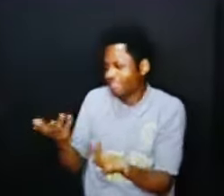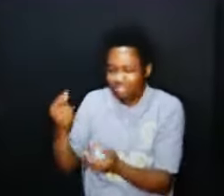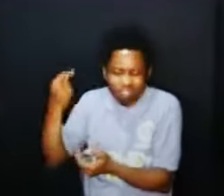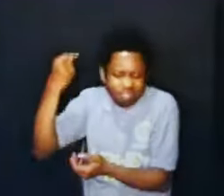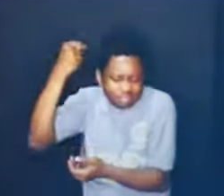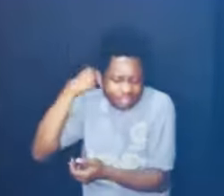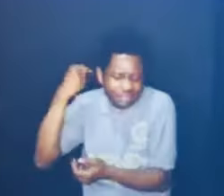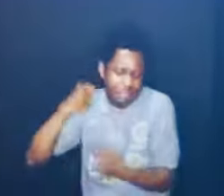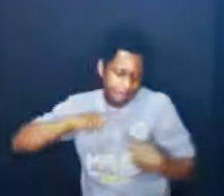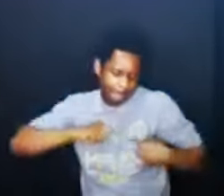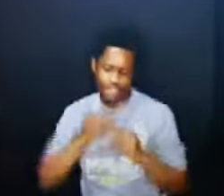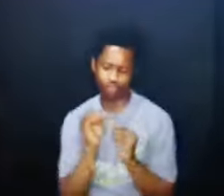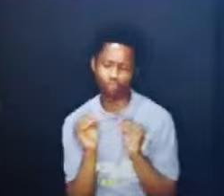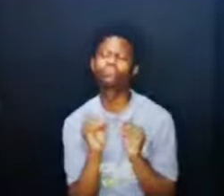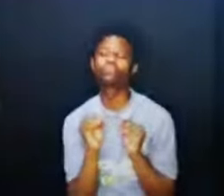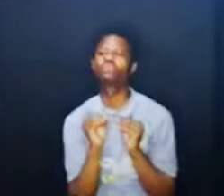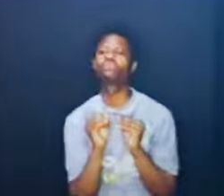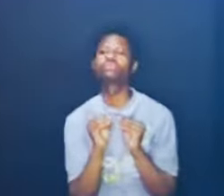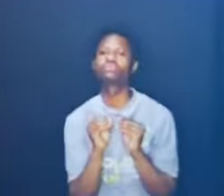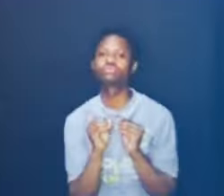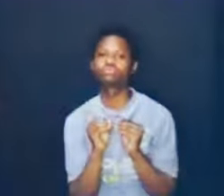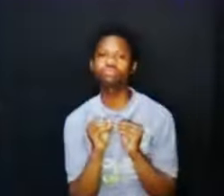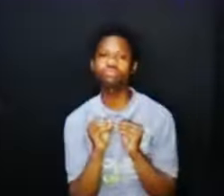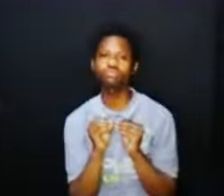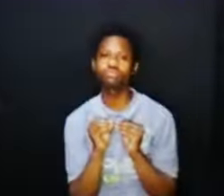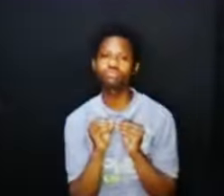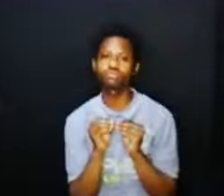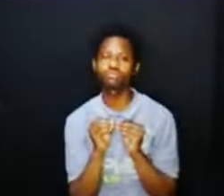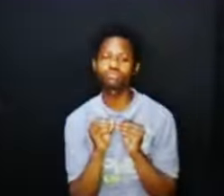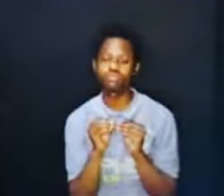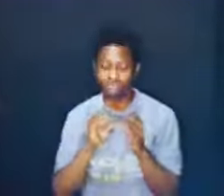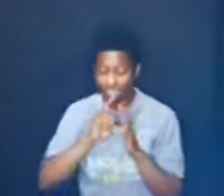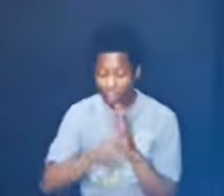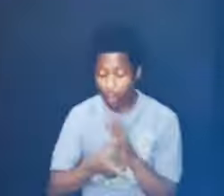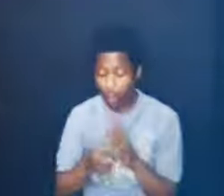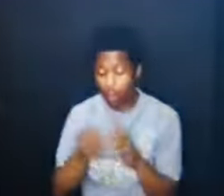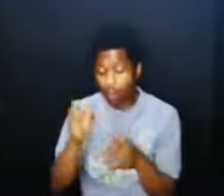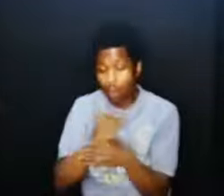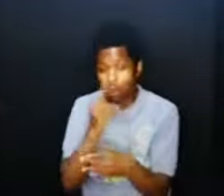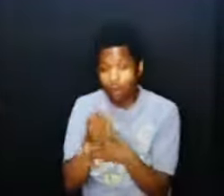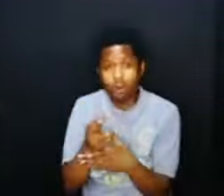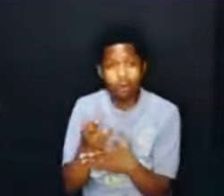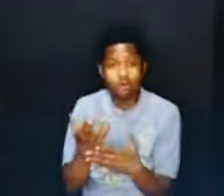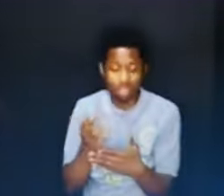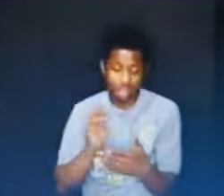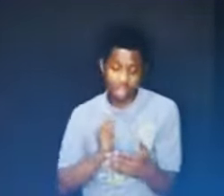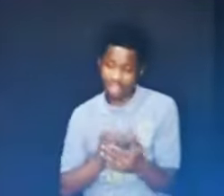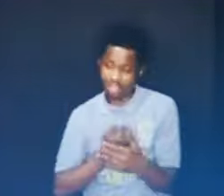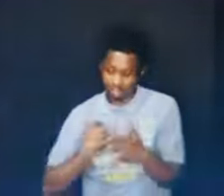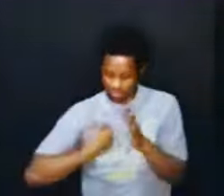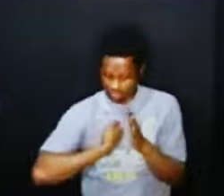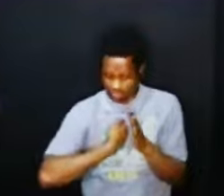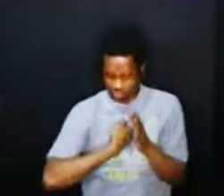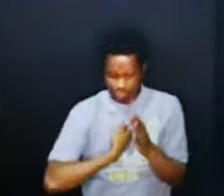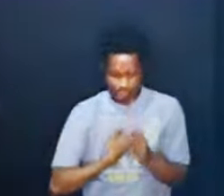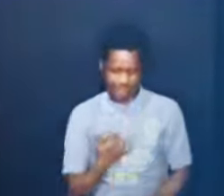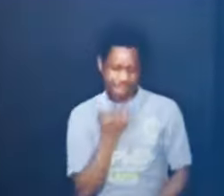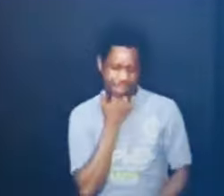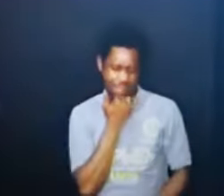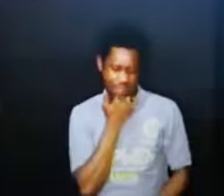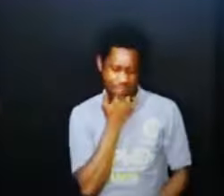yemfa mbrebia ehinta or to confront our own faults, mistakes and failures. Ana ye bet